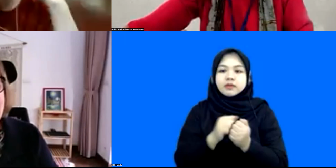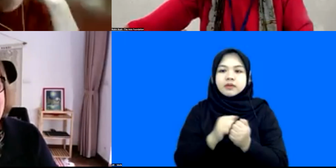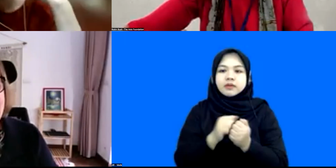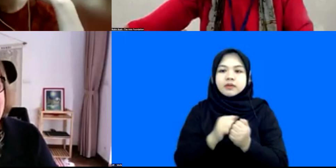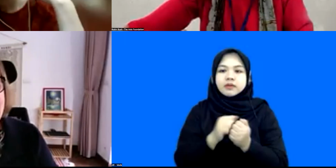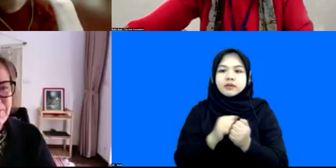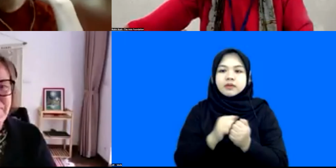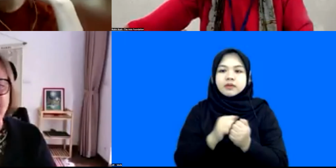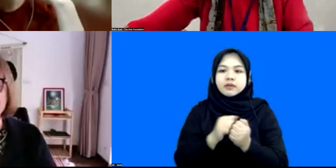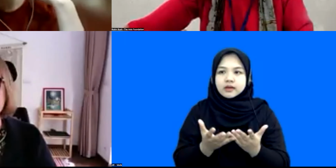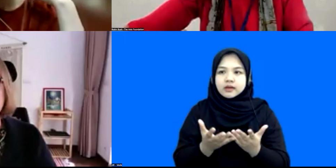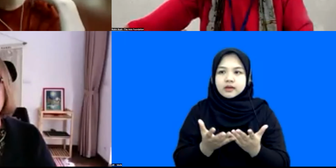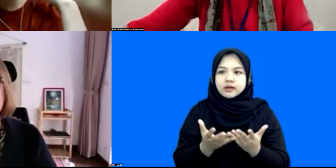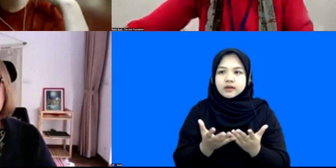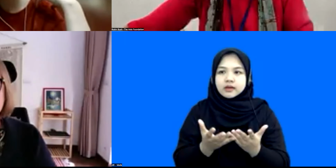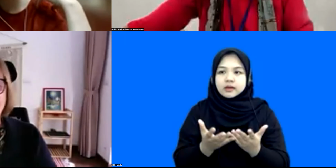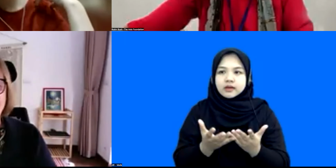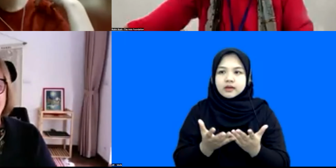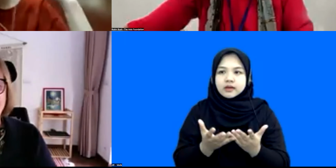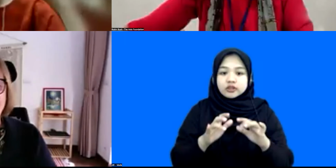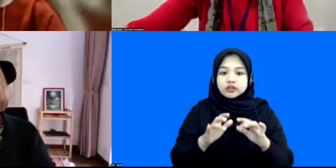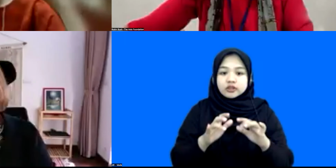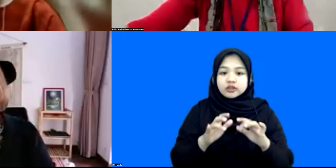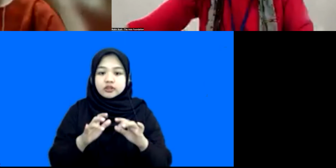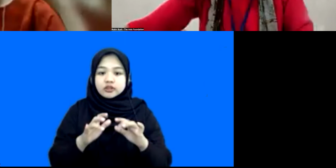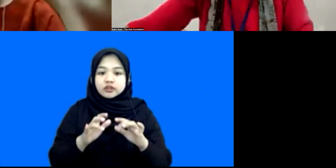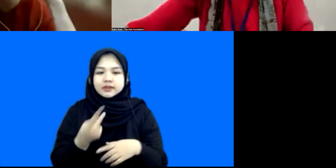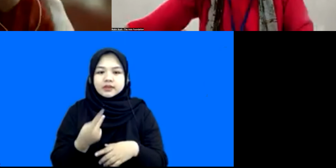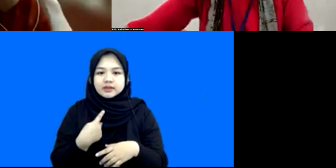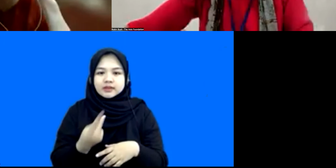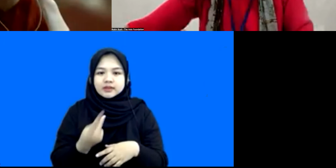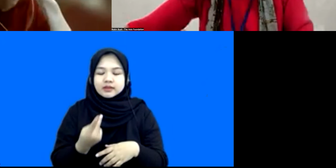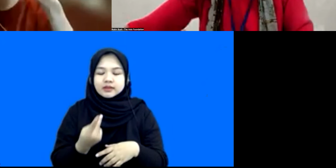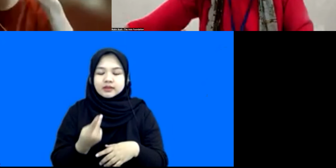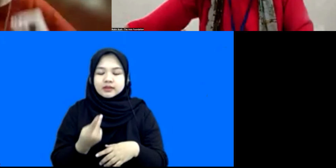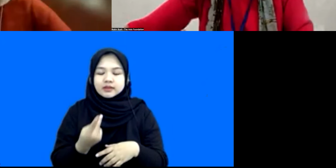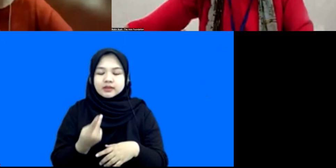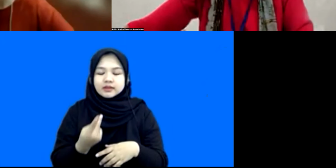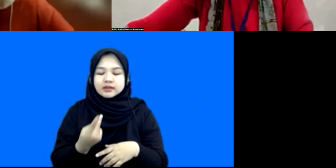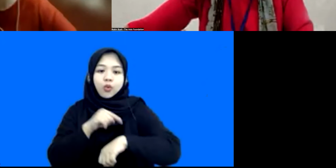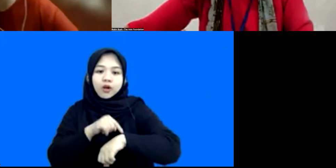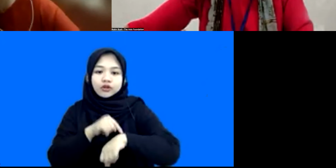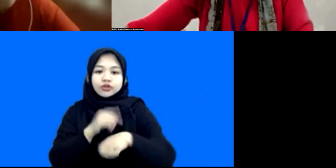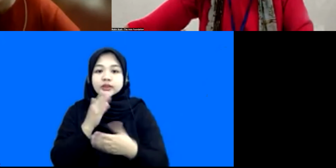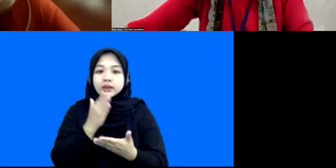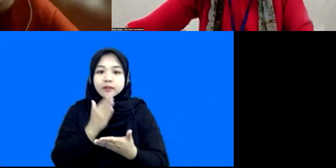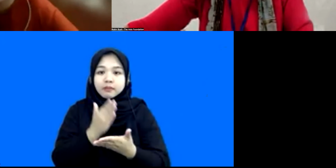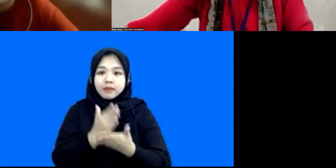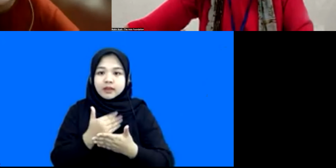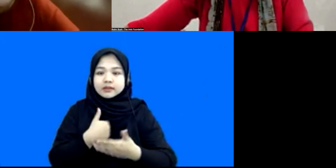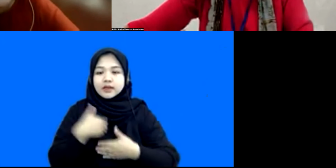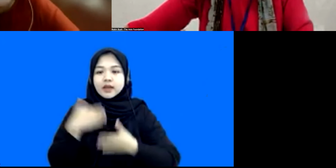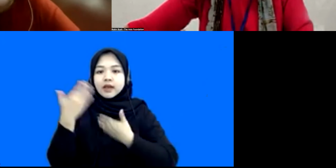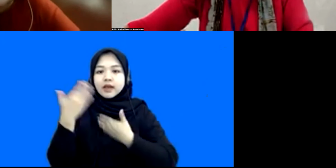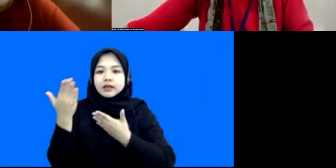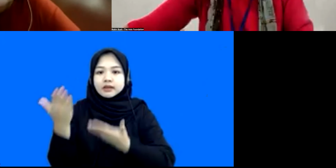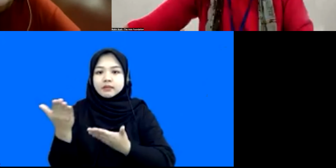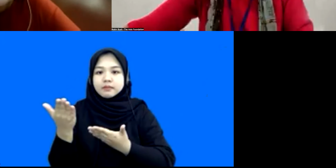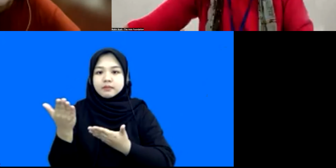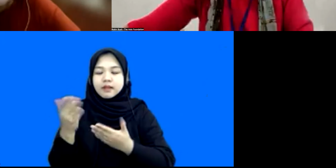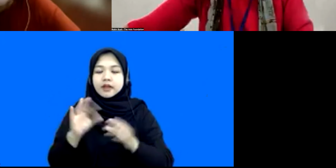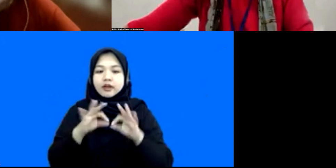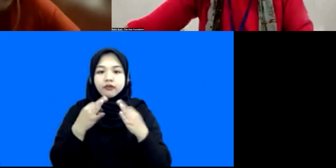you. Perfect. Thank you so much, Sophia, and thank you, Nicola, for that expert facilitation. Again, lots